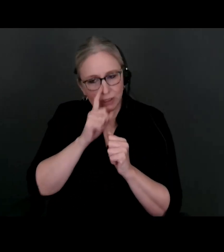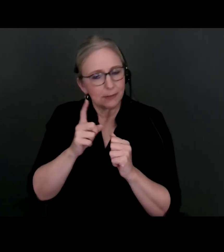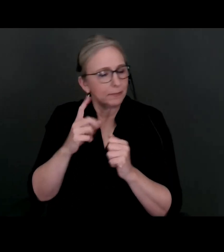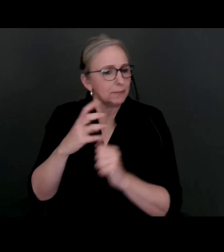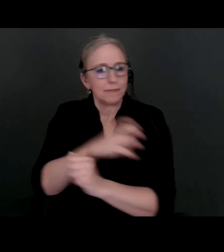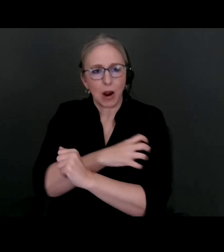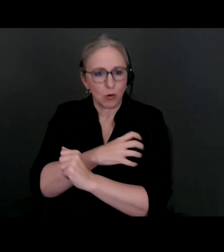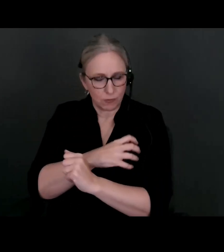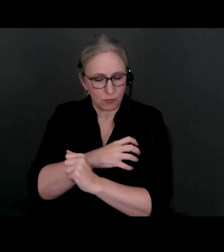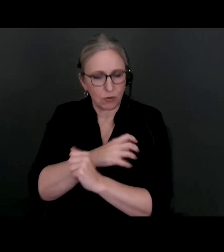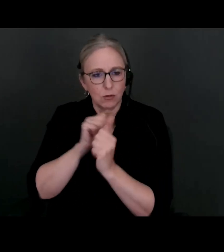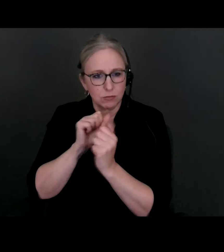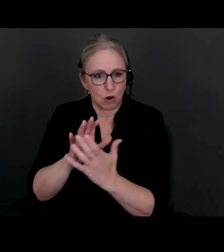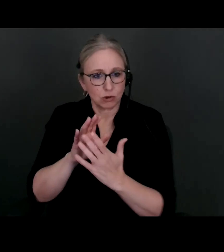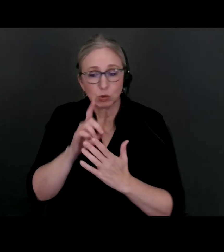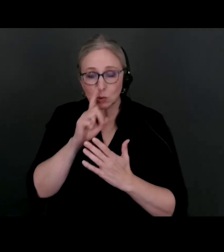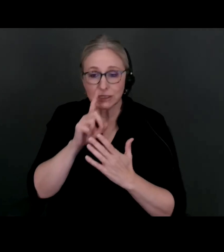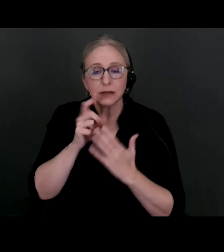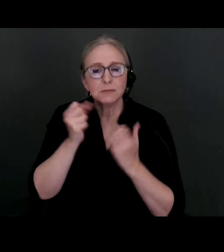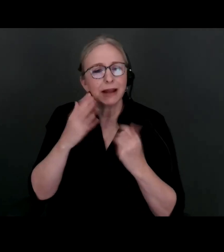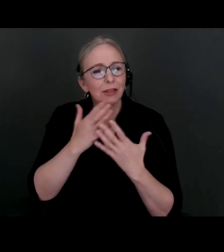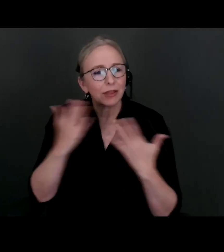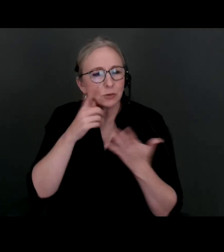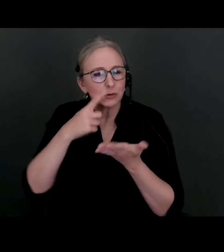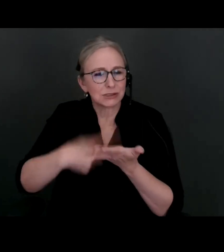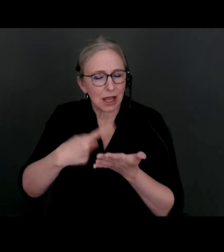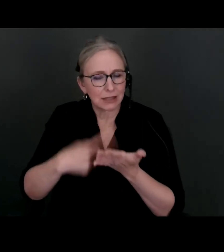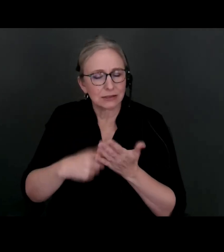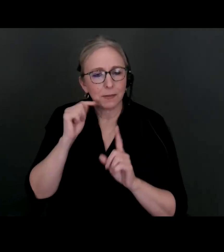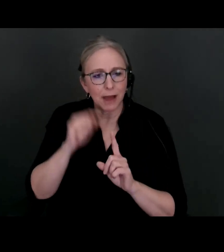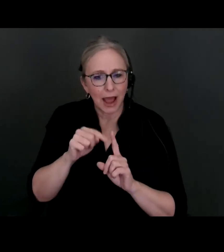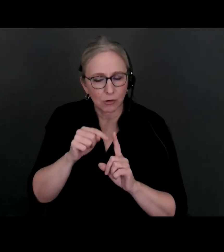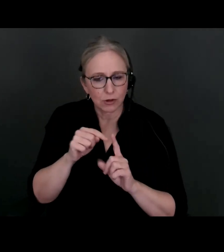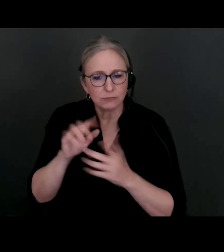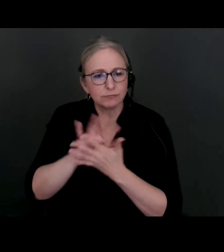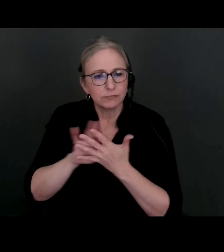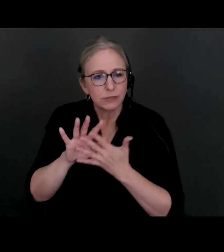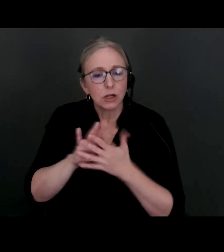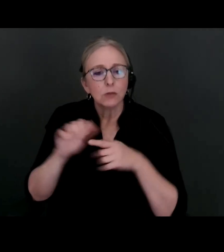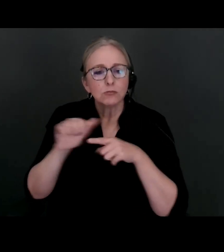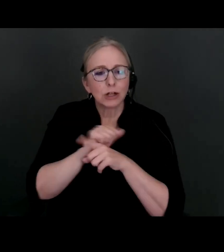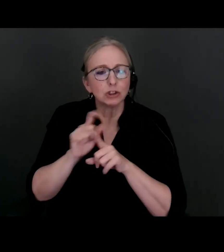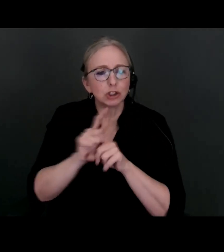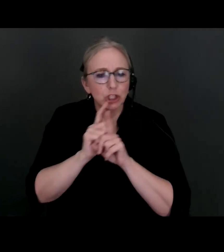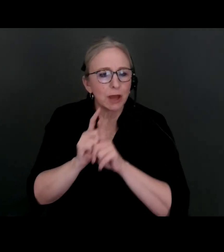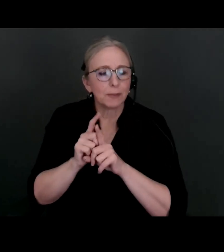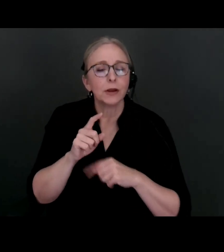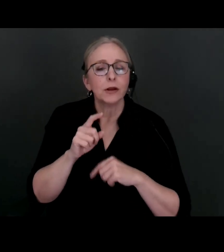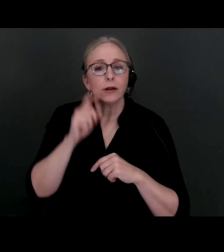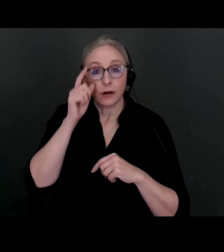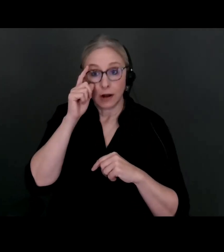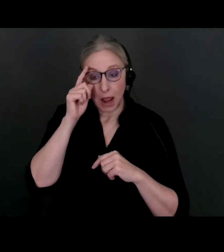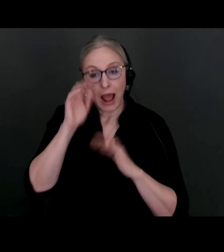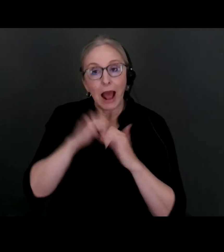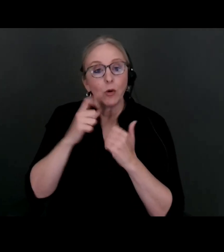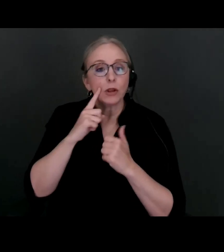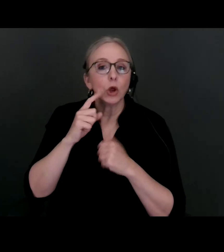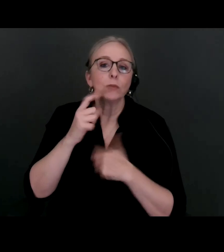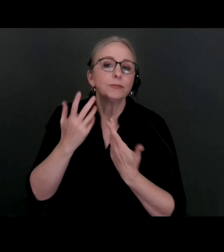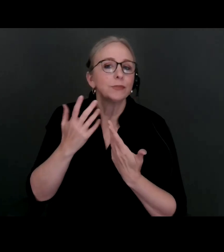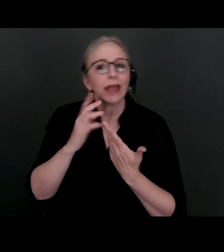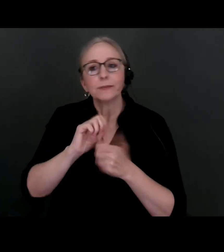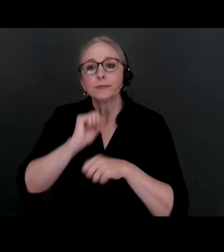ways. We've got a lot that we're going to get into around leadership. I saw a question pop up about how you define work-based